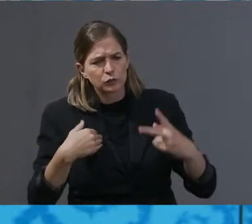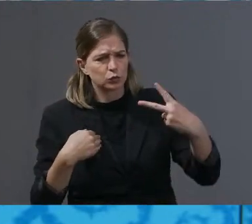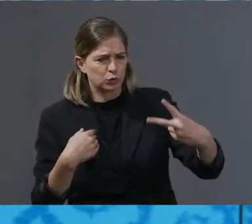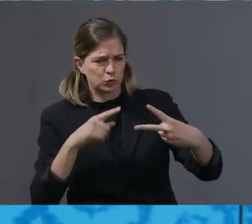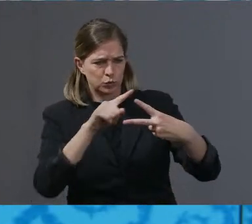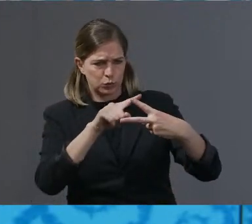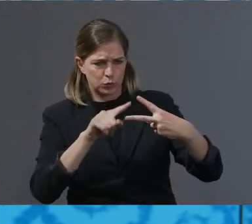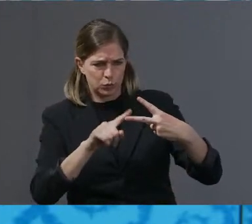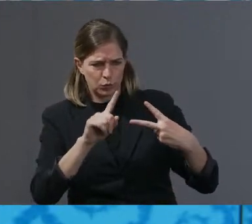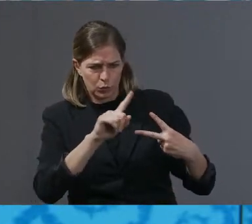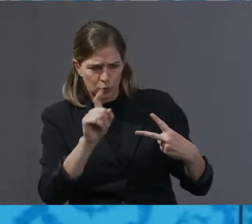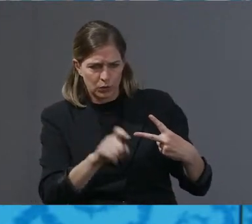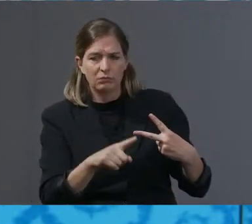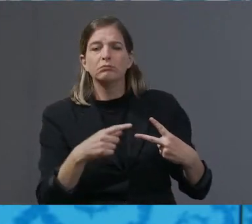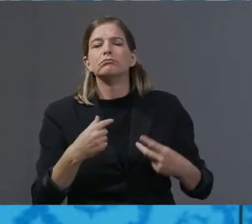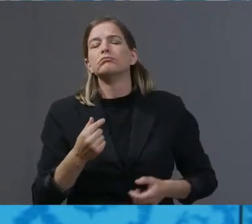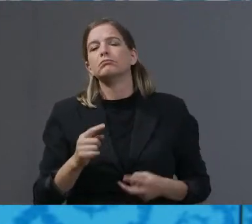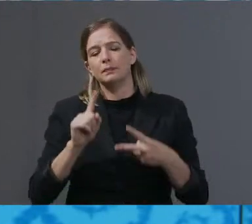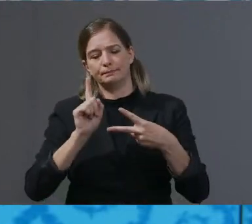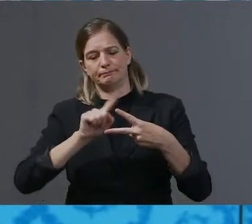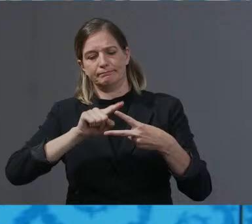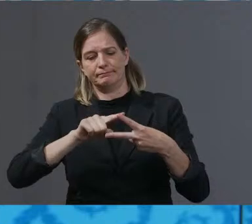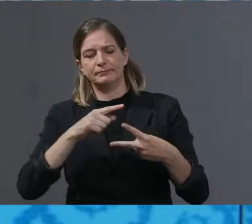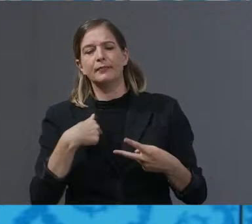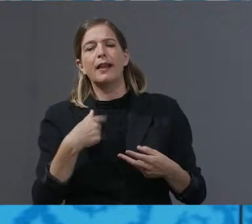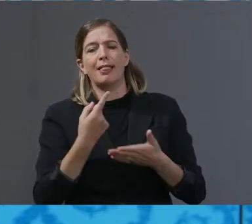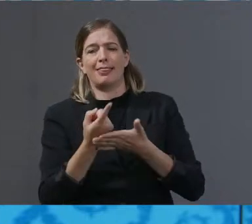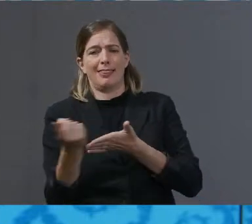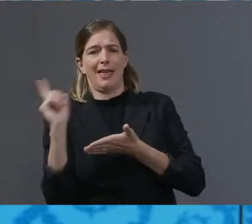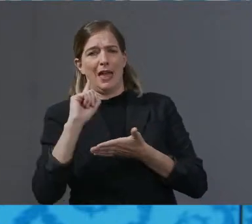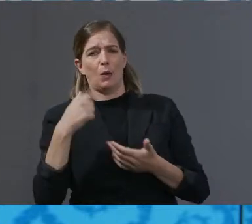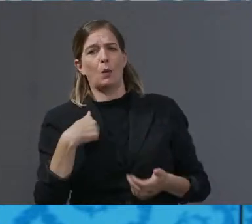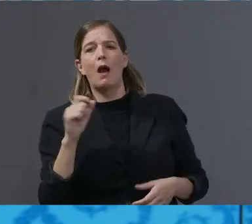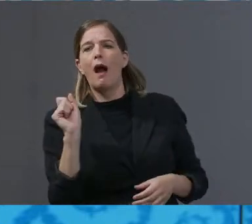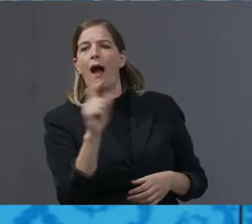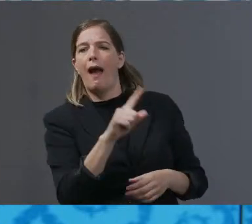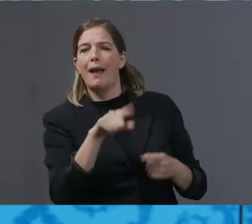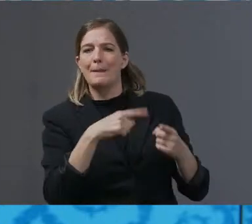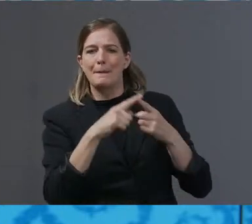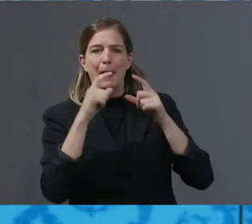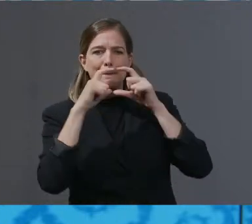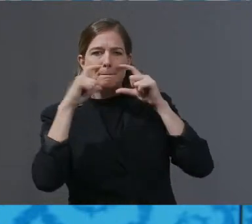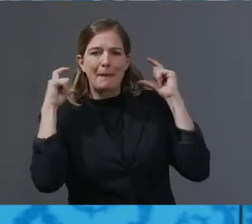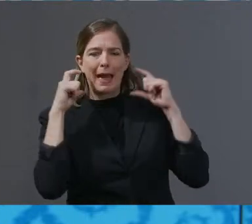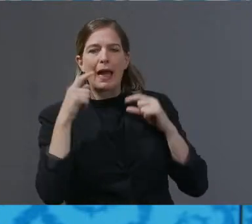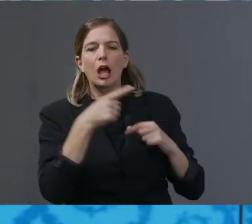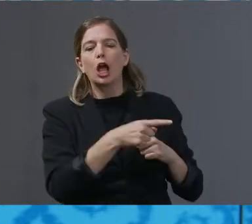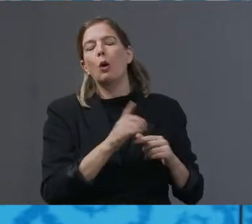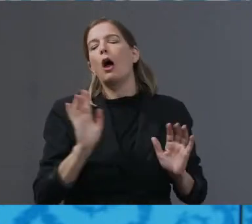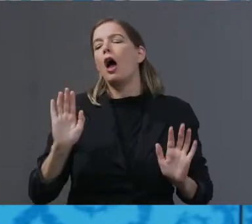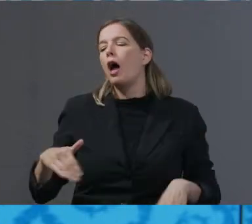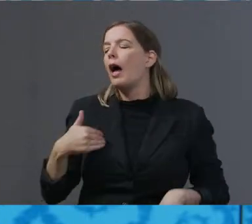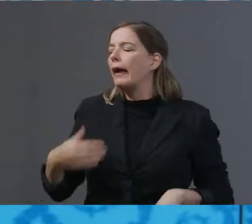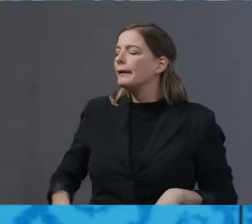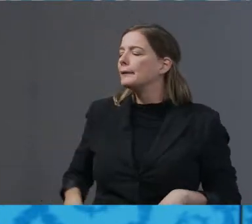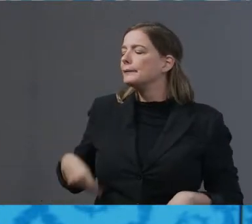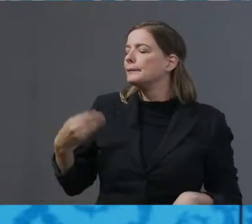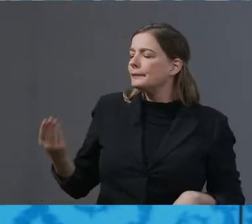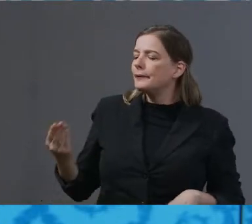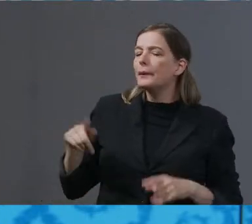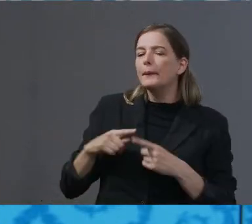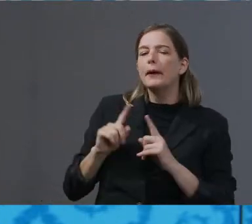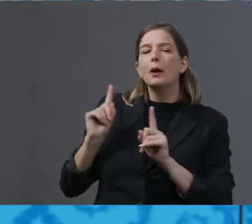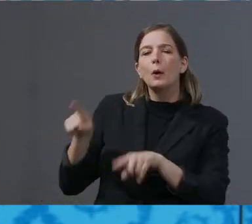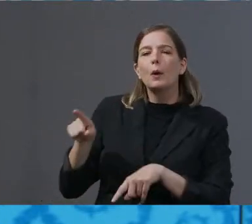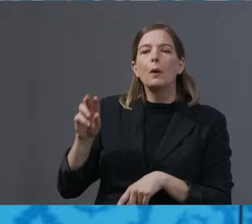week when I asked you about face masks, you sort of poo-pooed it. I said, hey, I got one in my pocket when I go to Walgreens today. You